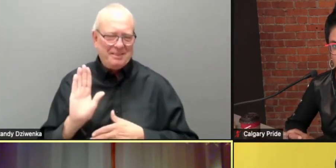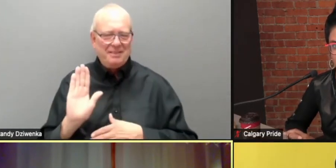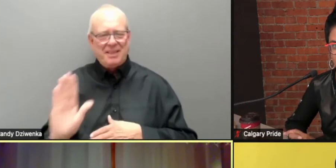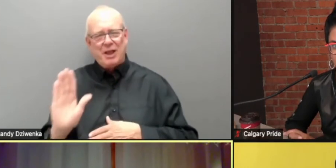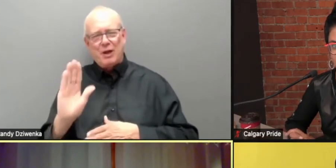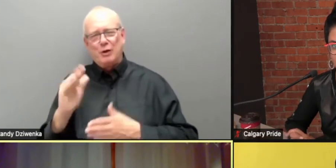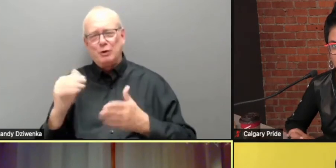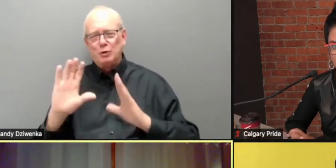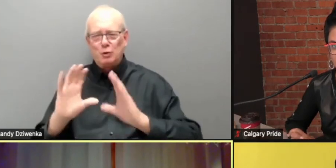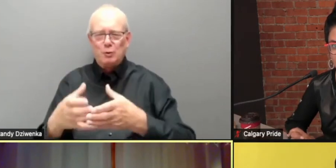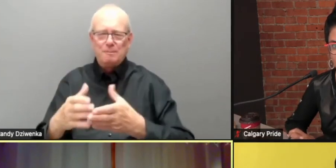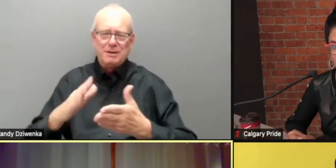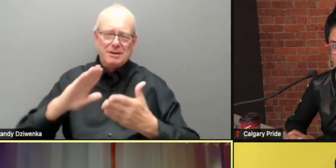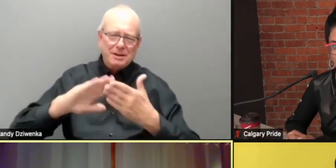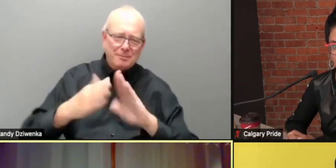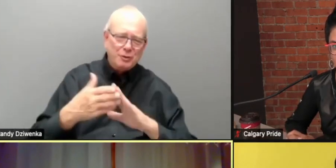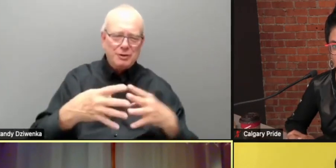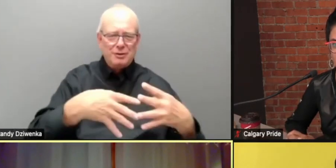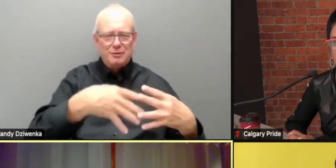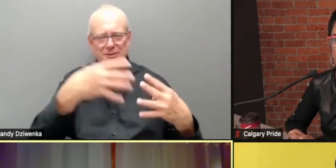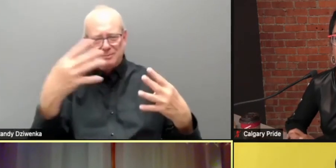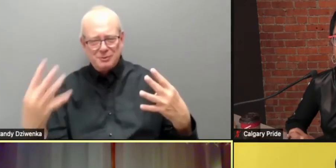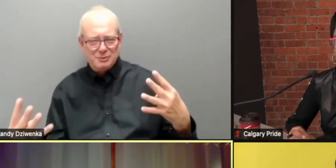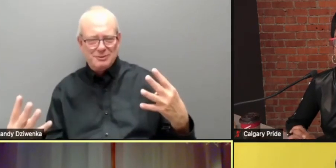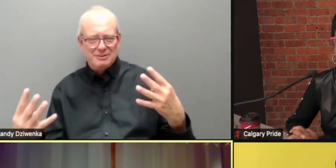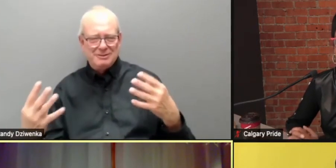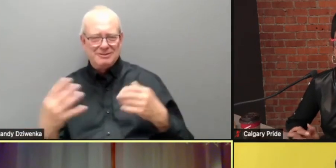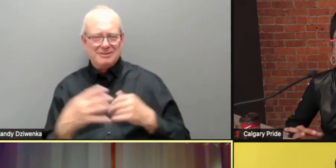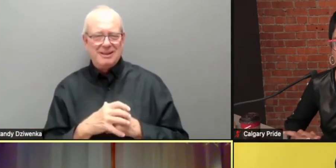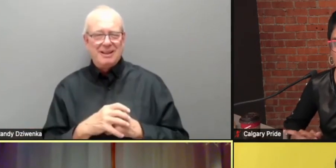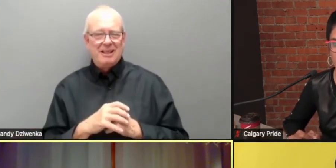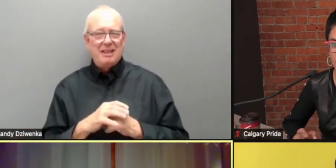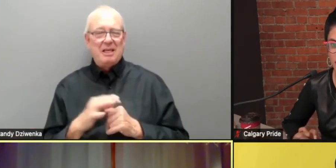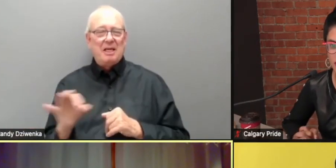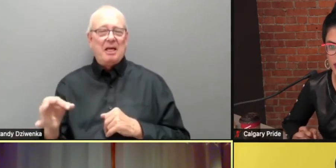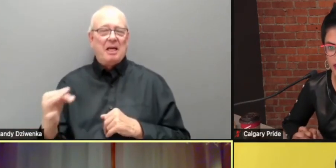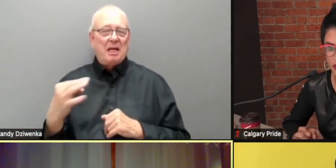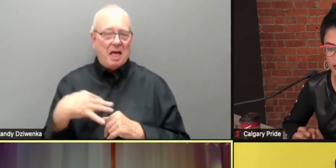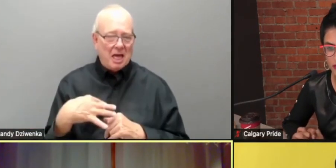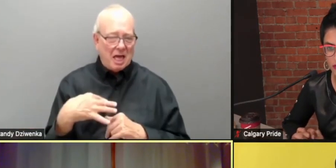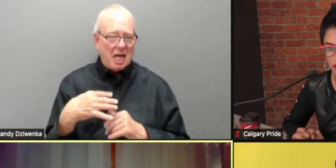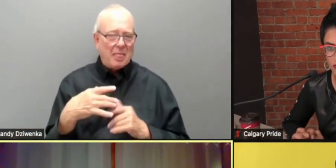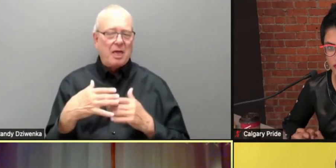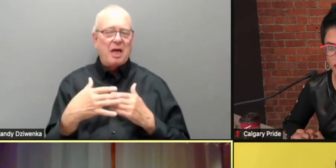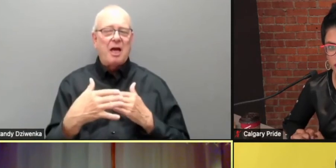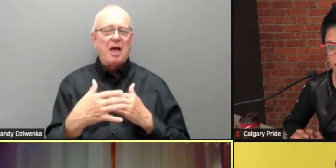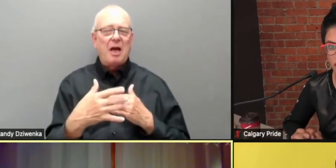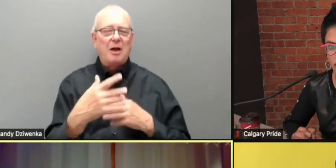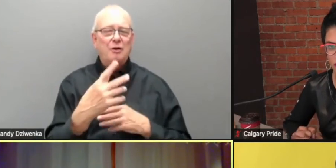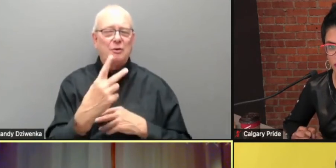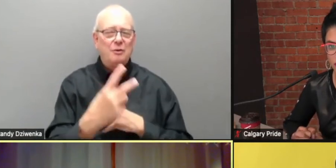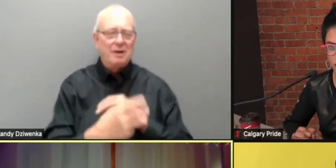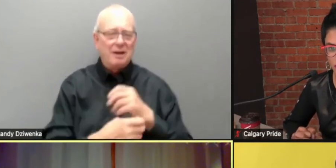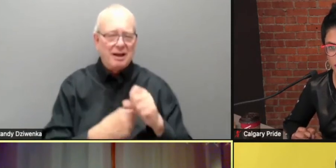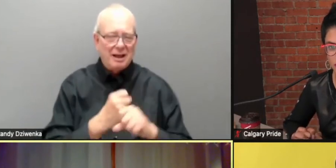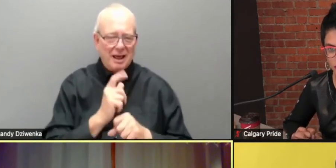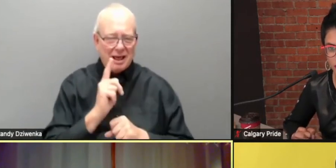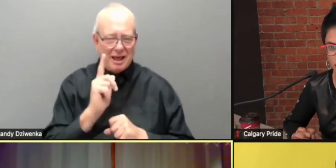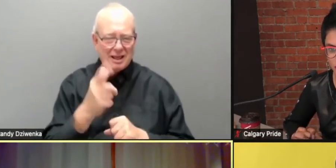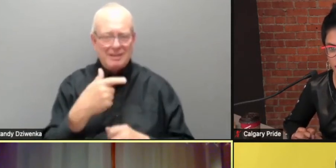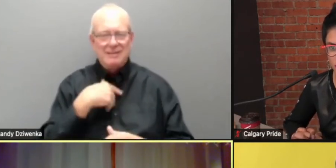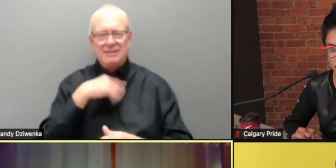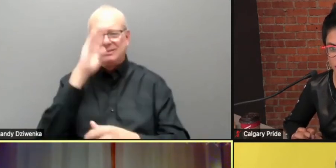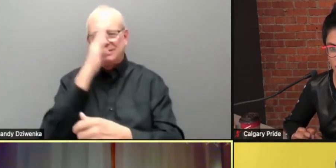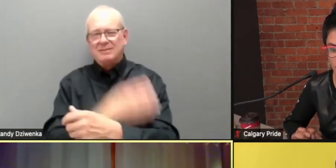a couple years, then he came out with it. So I just wish I was a little bit more sensitive to it and know about